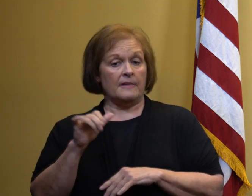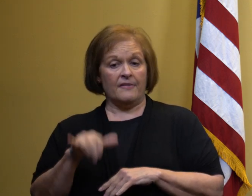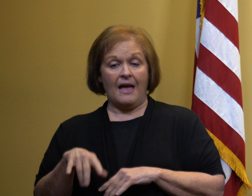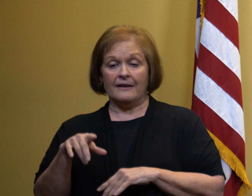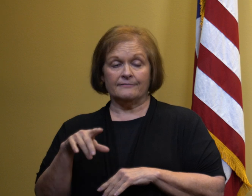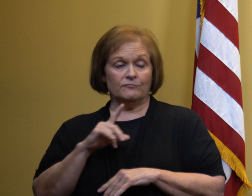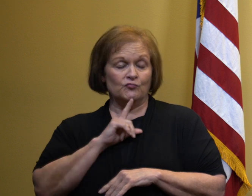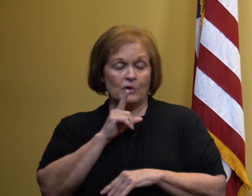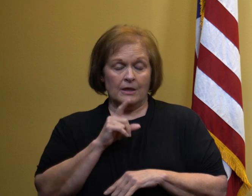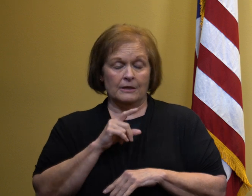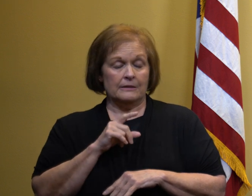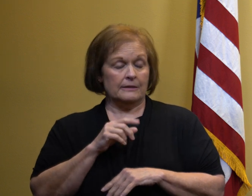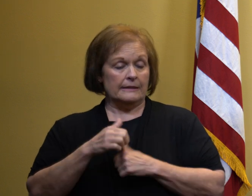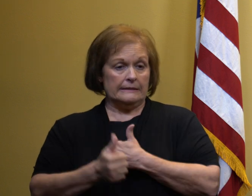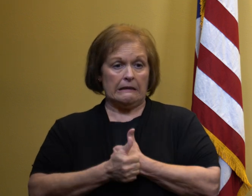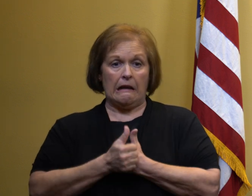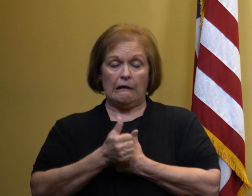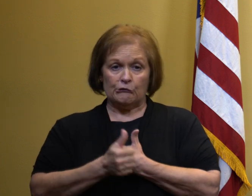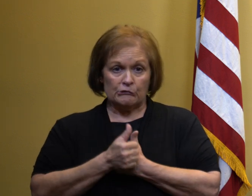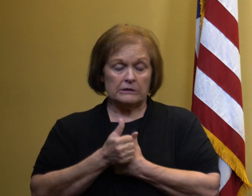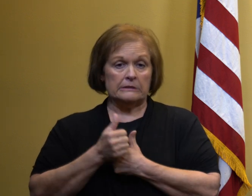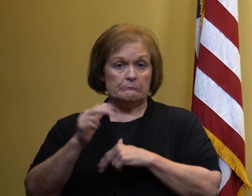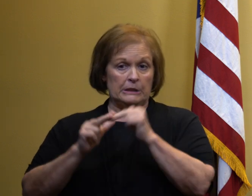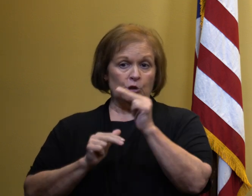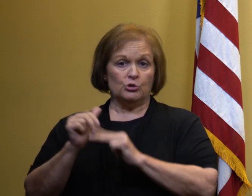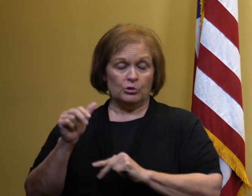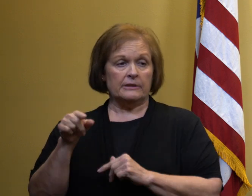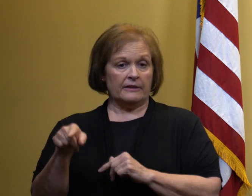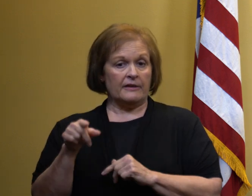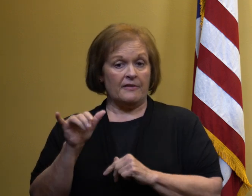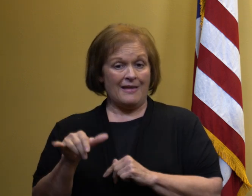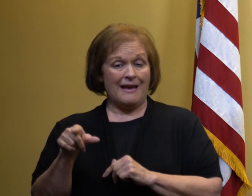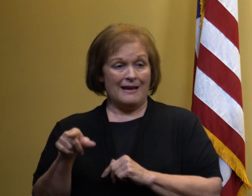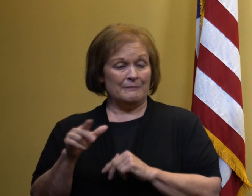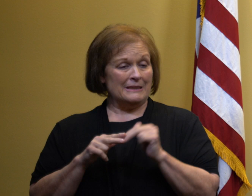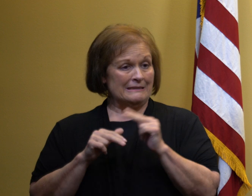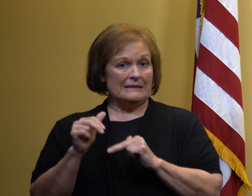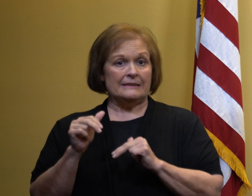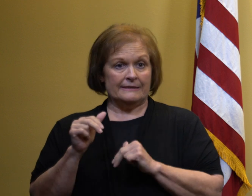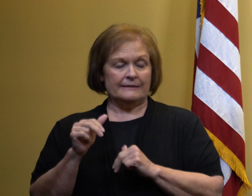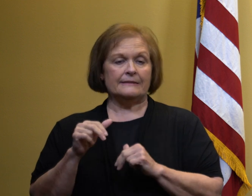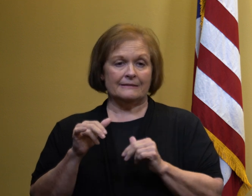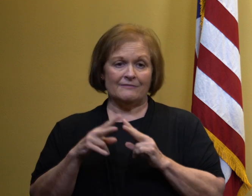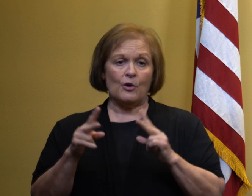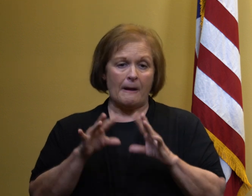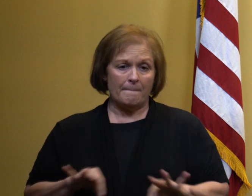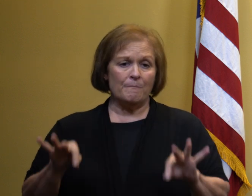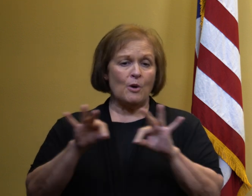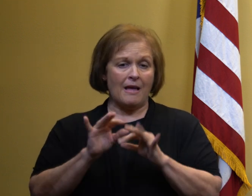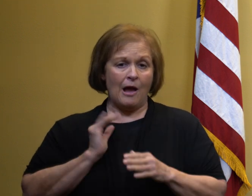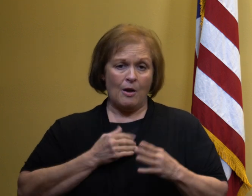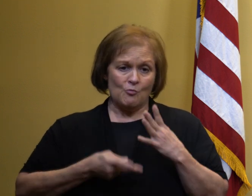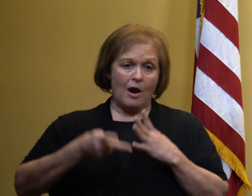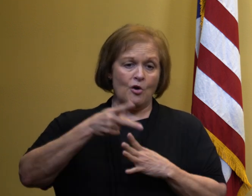a massive and dangerous eyesore for decades, this site just continues to be one priority that the